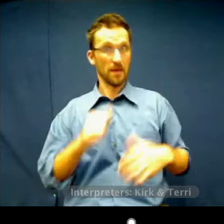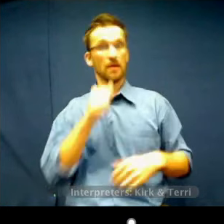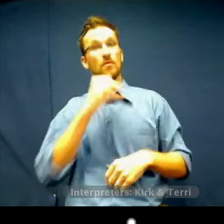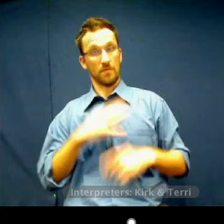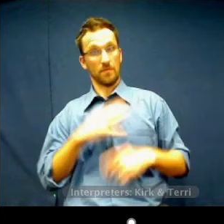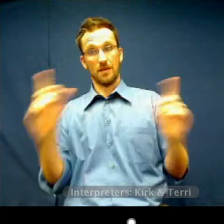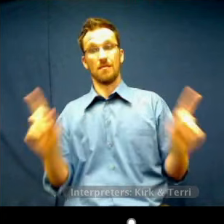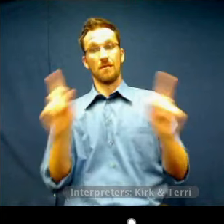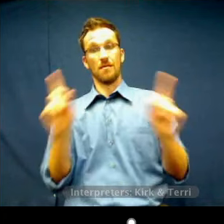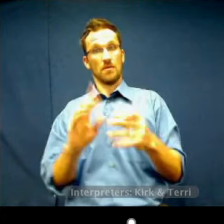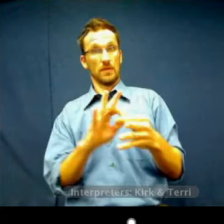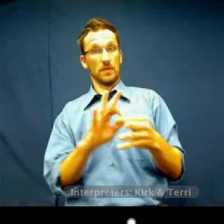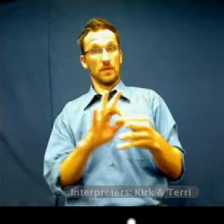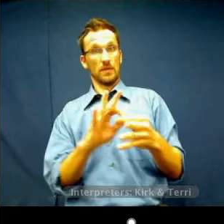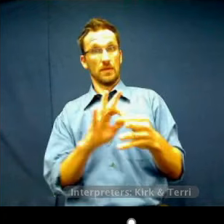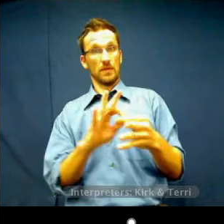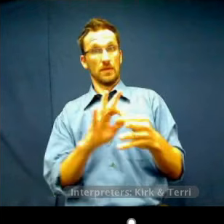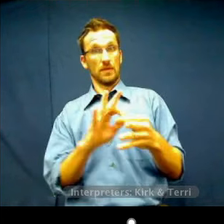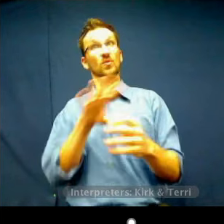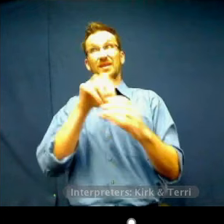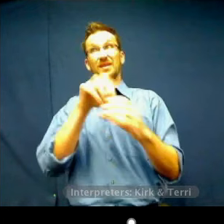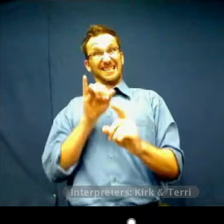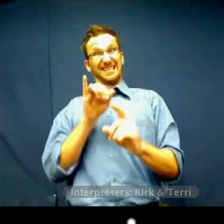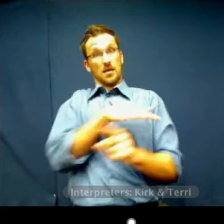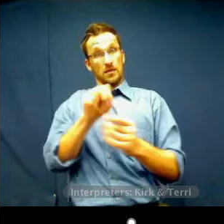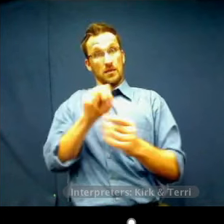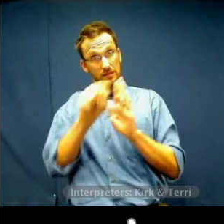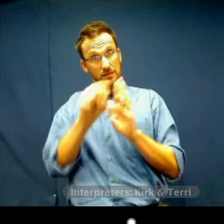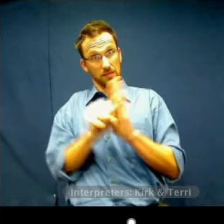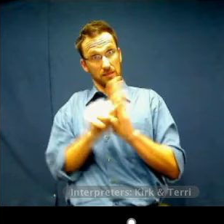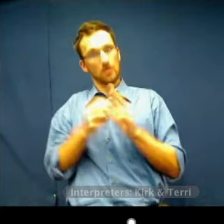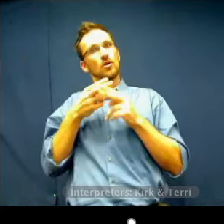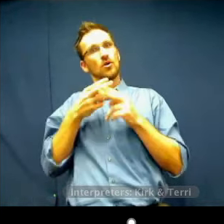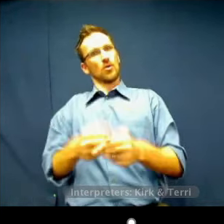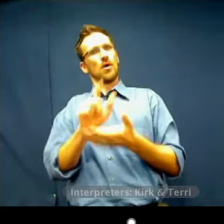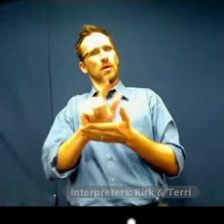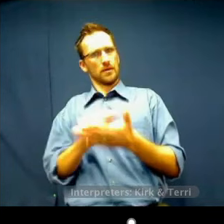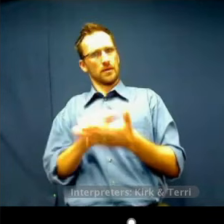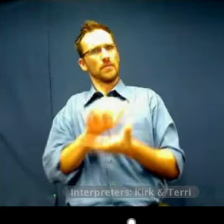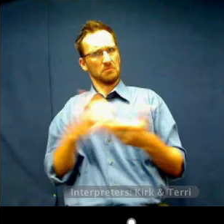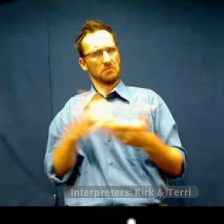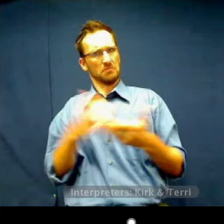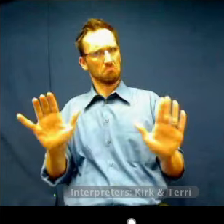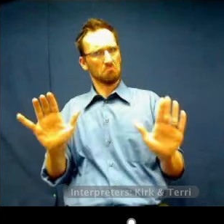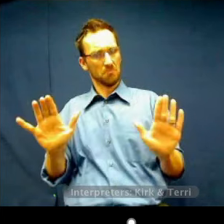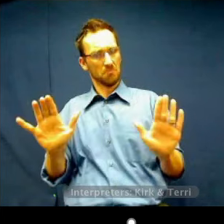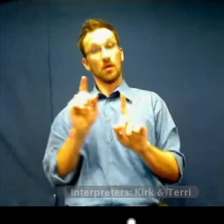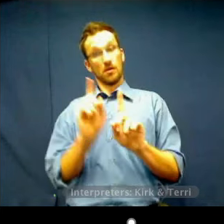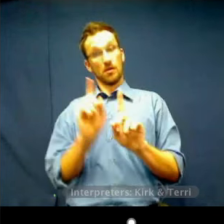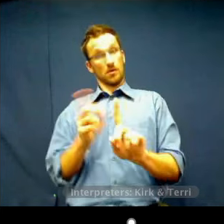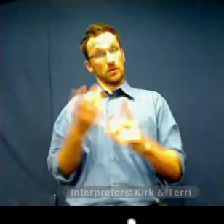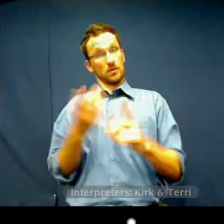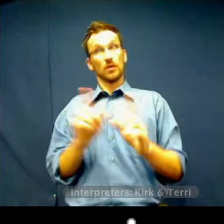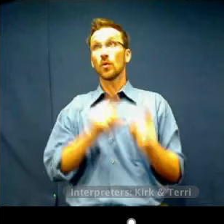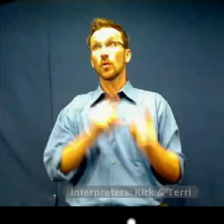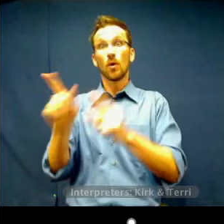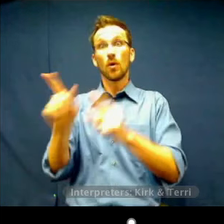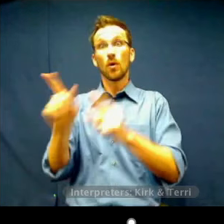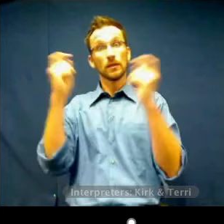recognize as being legally married, even though there was no license ever obtained and there was no marriage ceremony ever